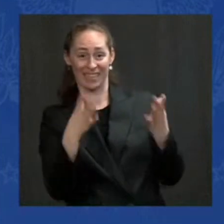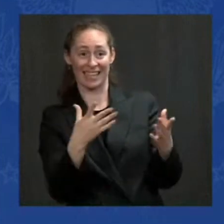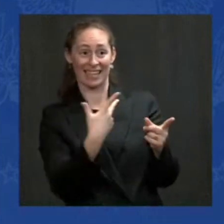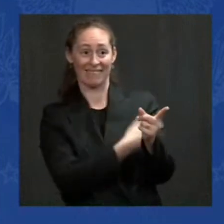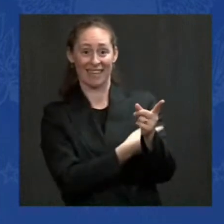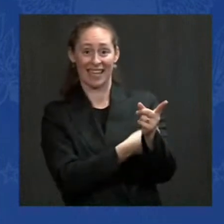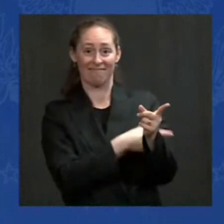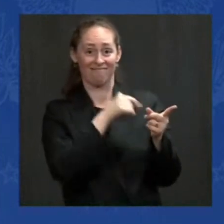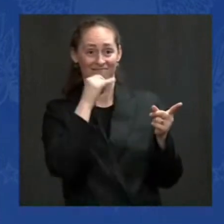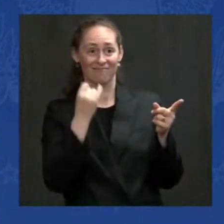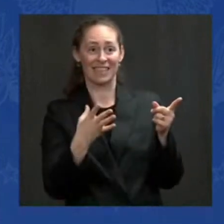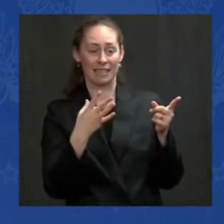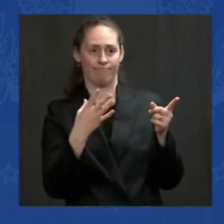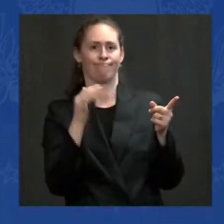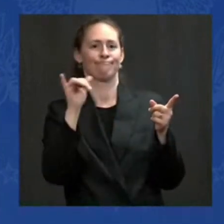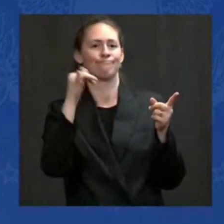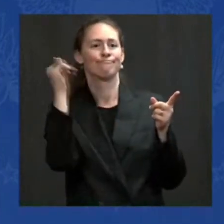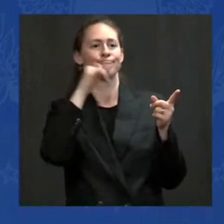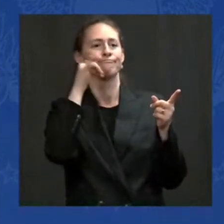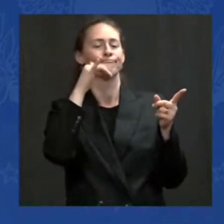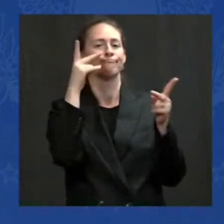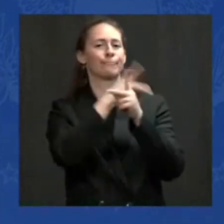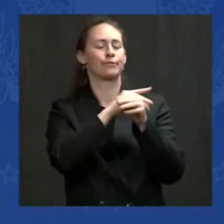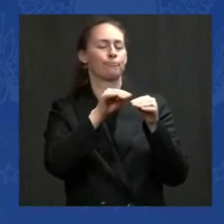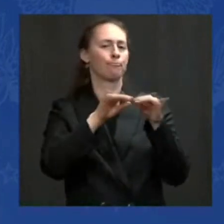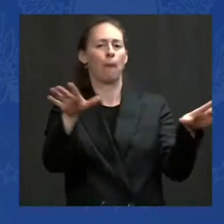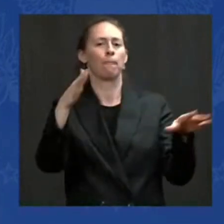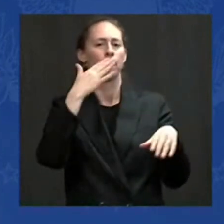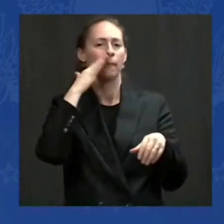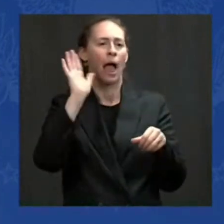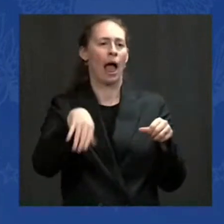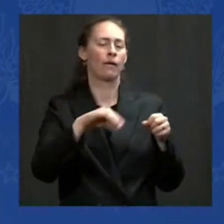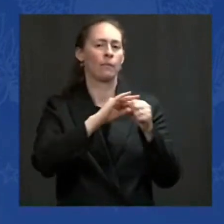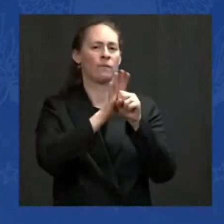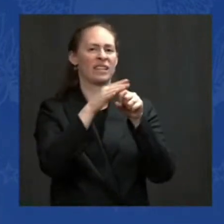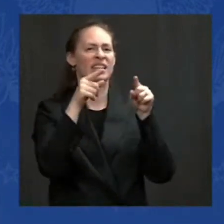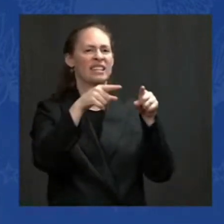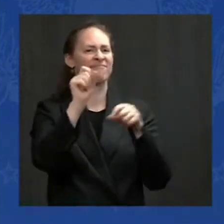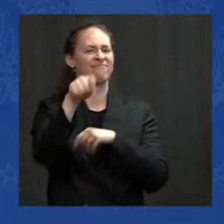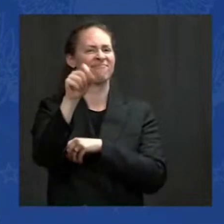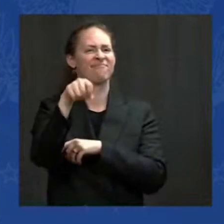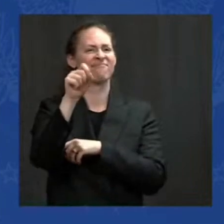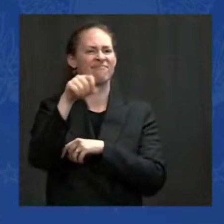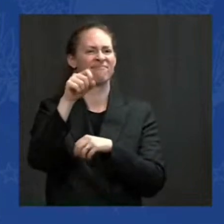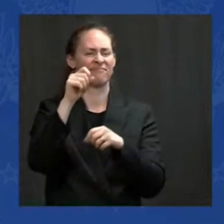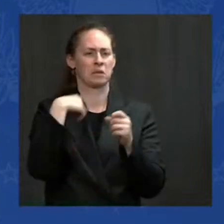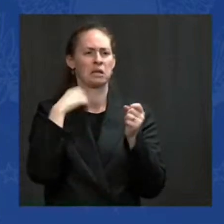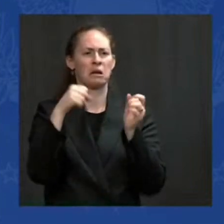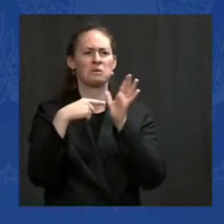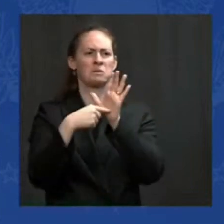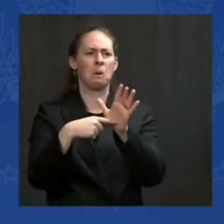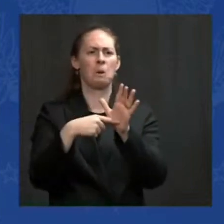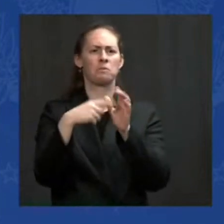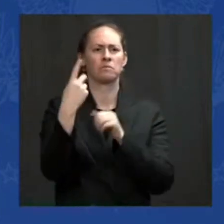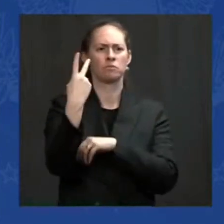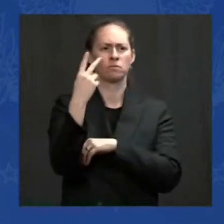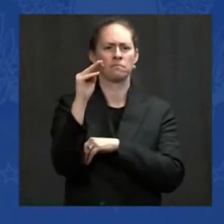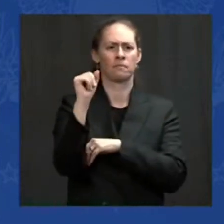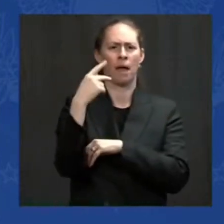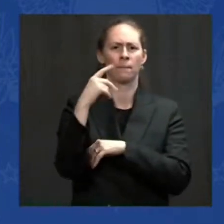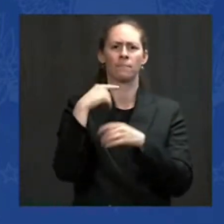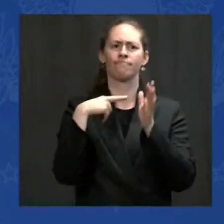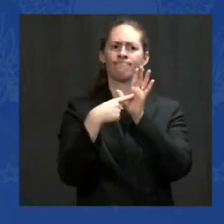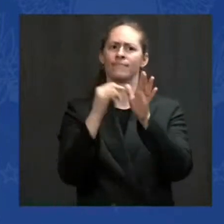seeing increasing cases there and in other areas around the country, which is why I thought those two maps were very informative. In those